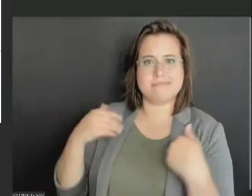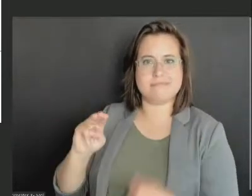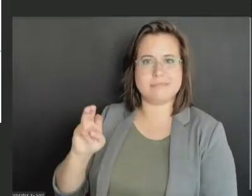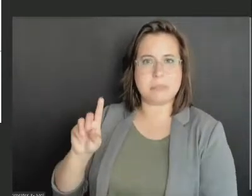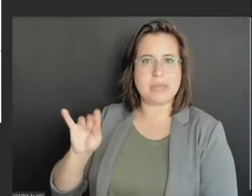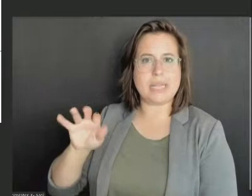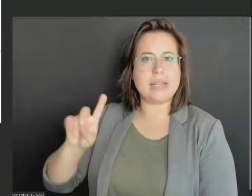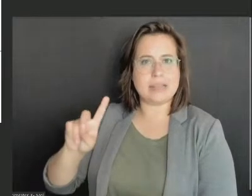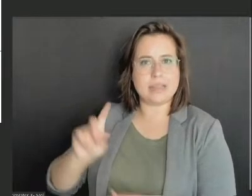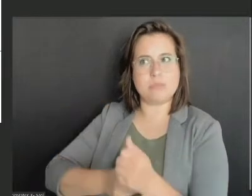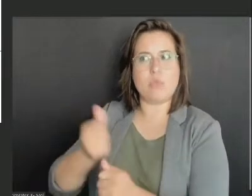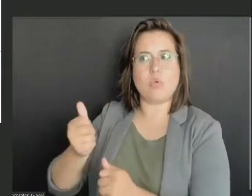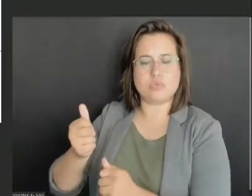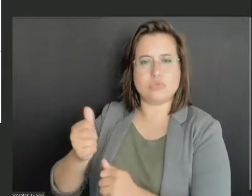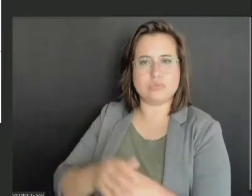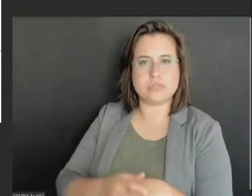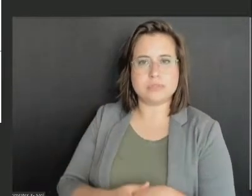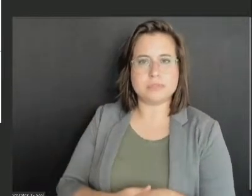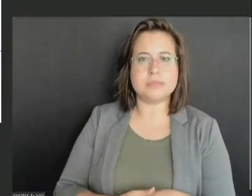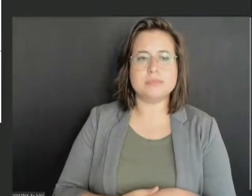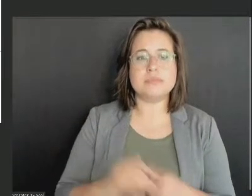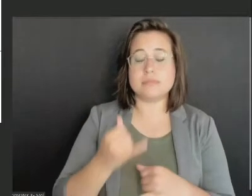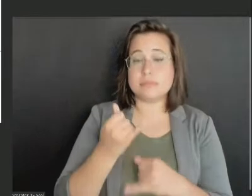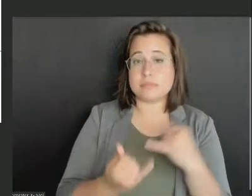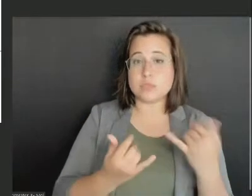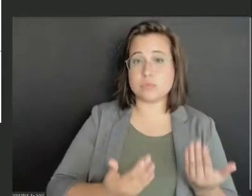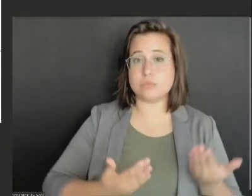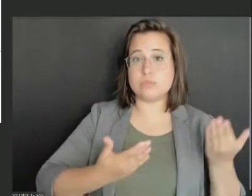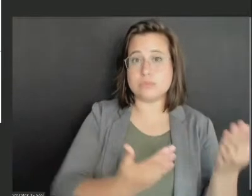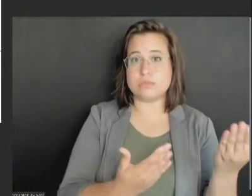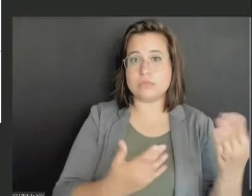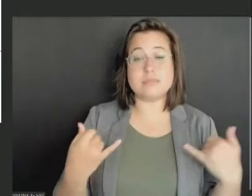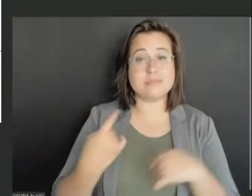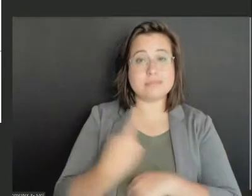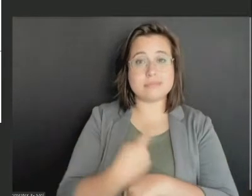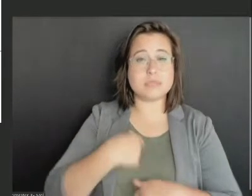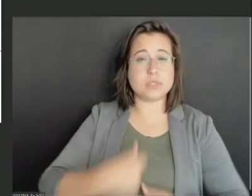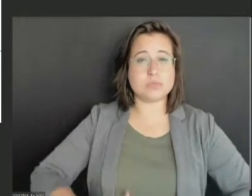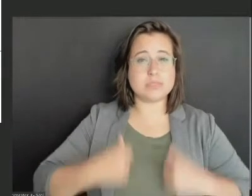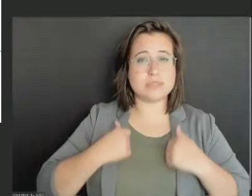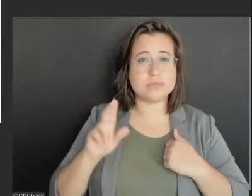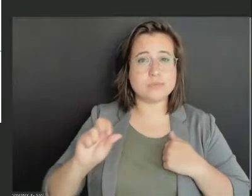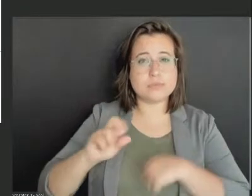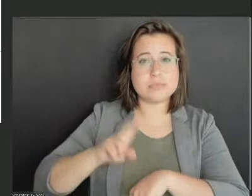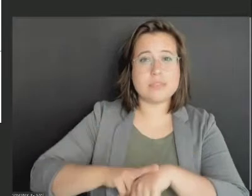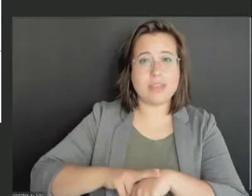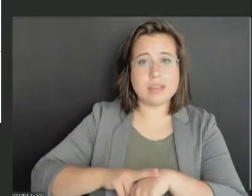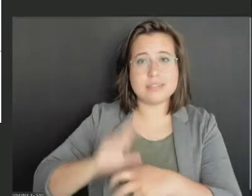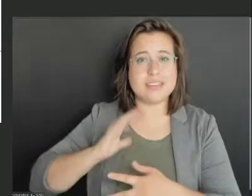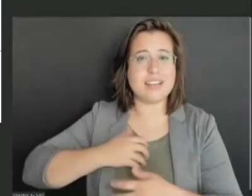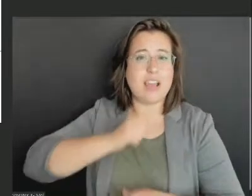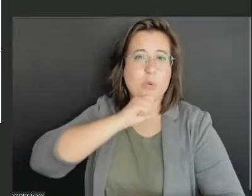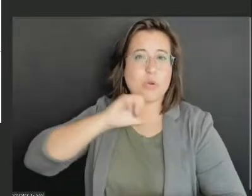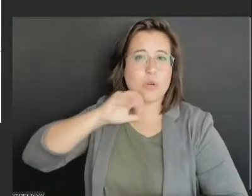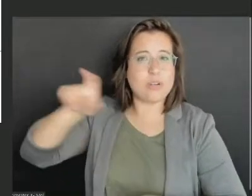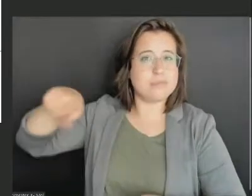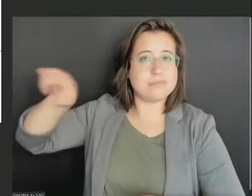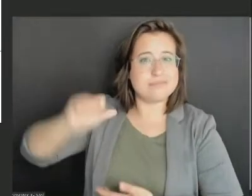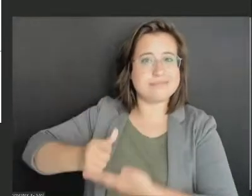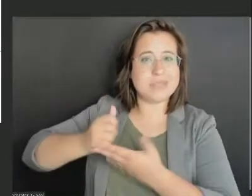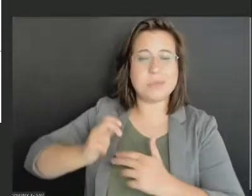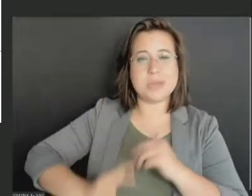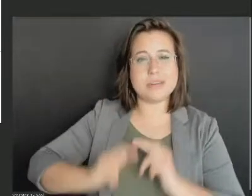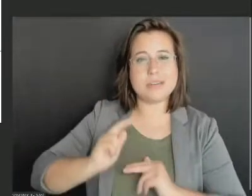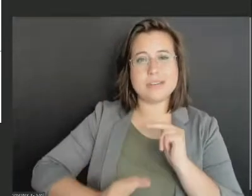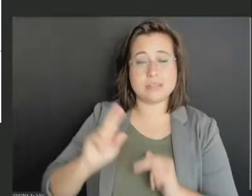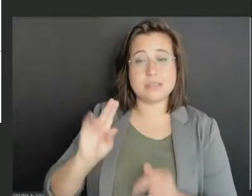And the final recommendation is today, we live in a nation that our elders helped build. 80% of the people